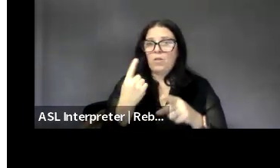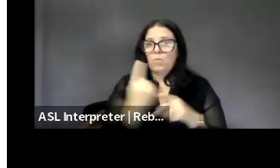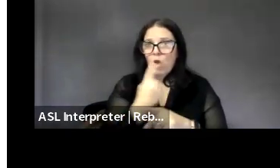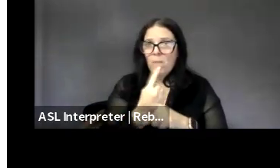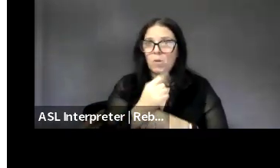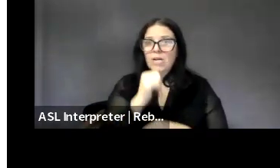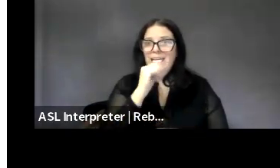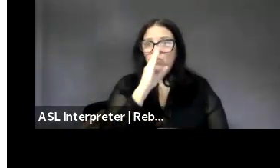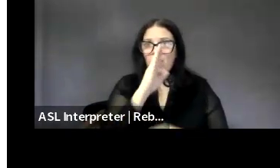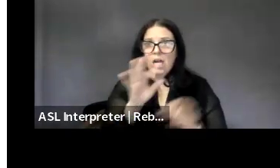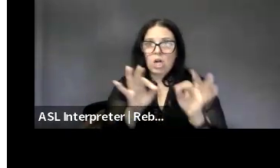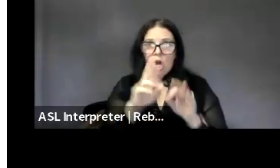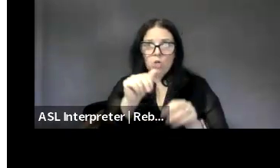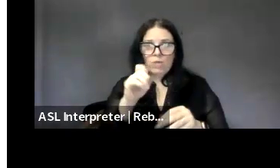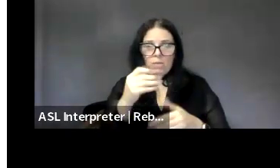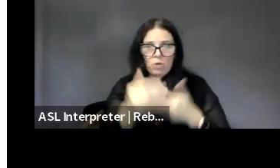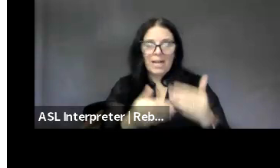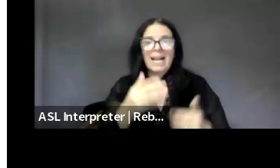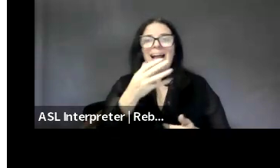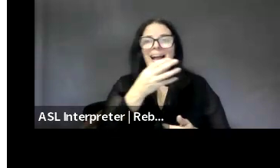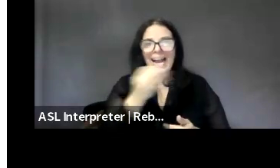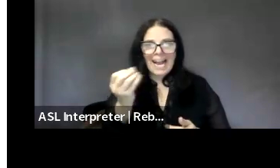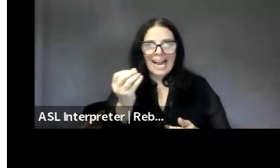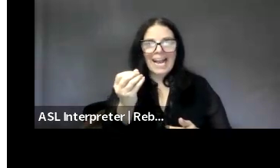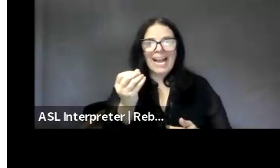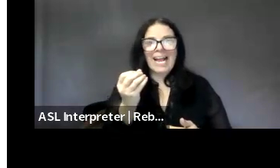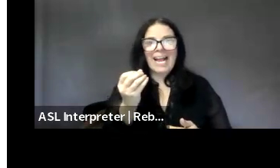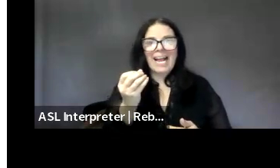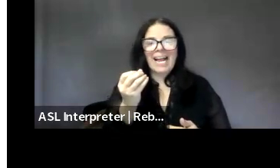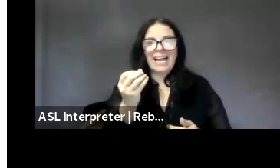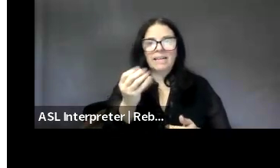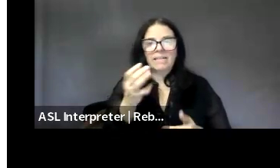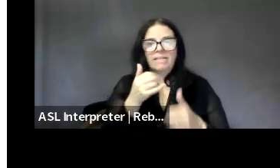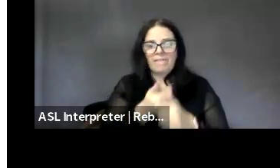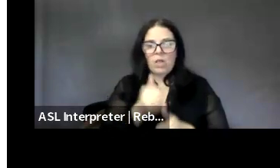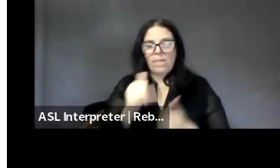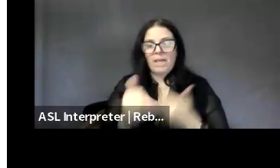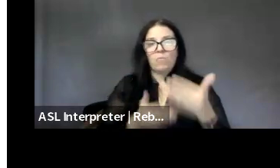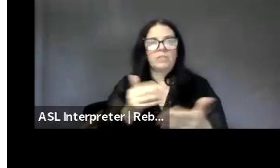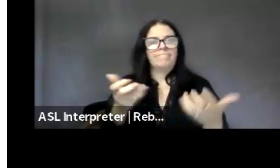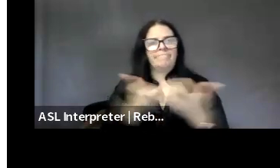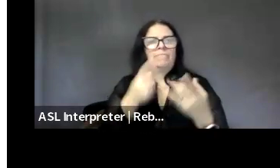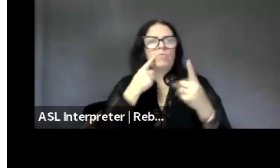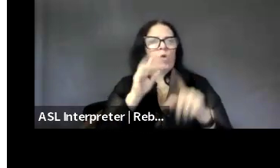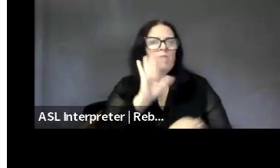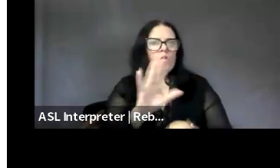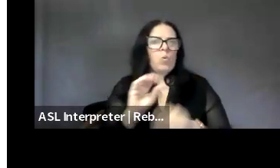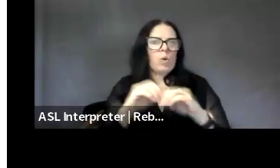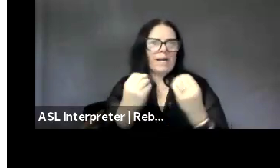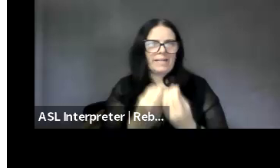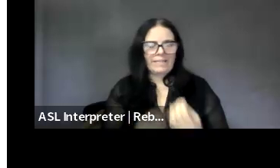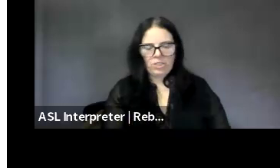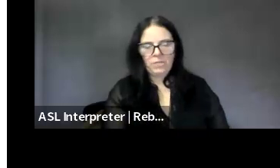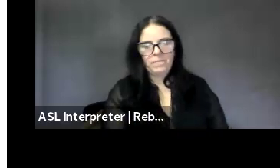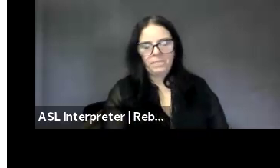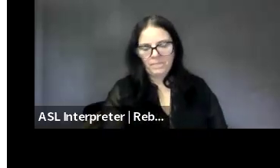process, and that you're doing it in a way that's going to work for your organization. So if you